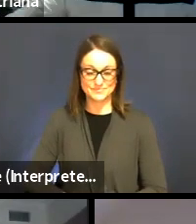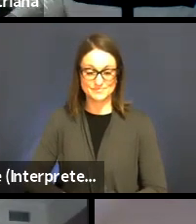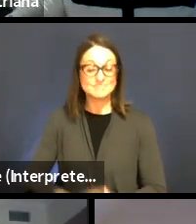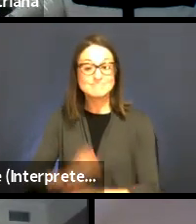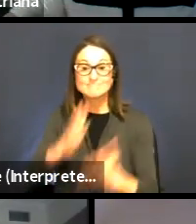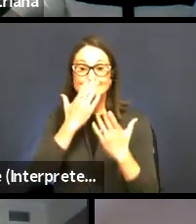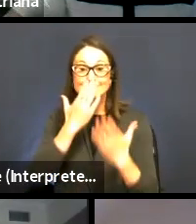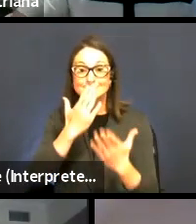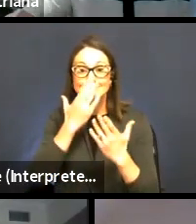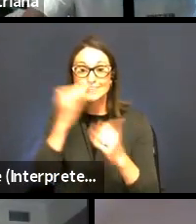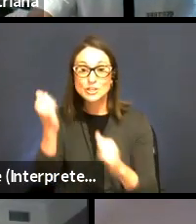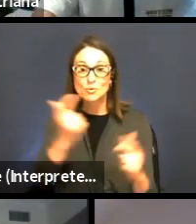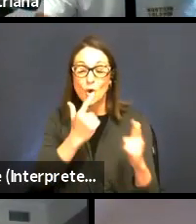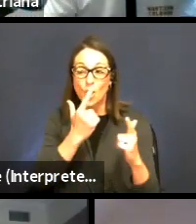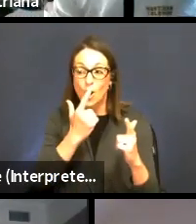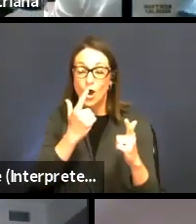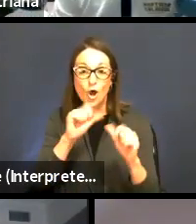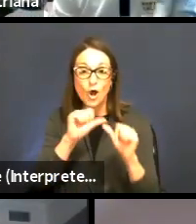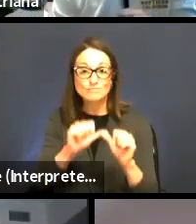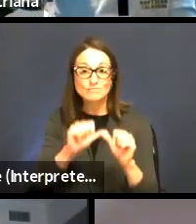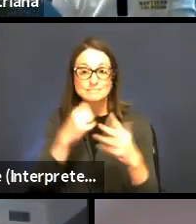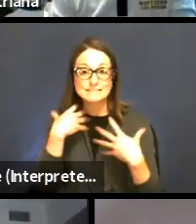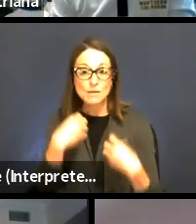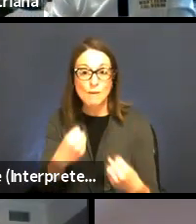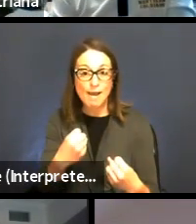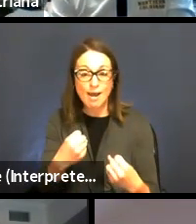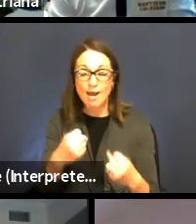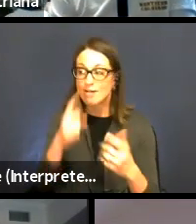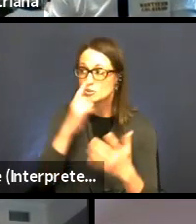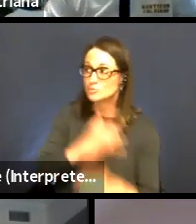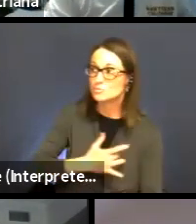Thank you all. Stay Thank you. well. Thanks, Dick. Thank you, everybody. Appreciate